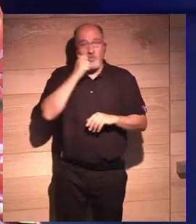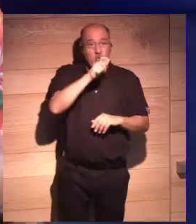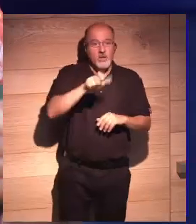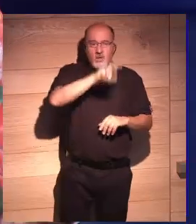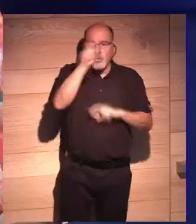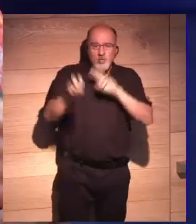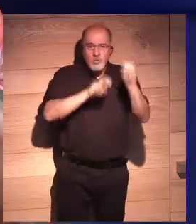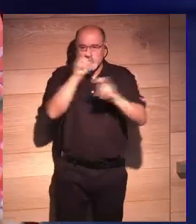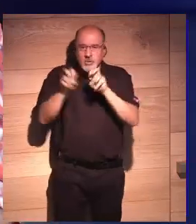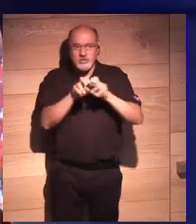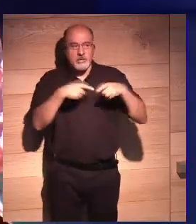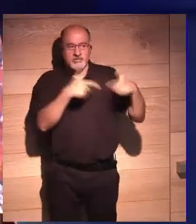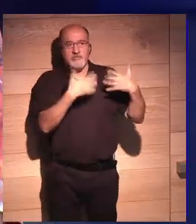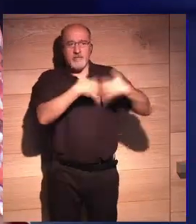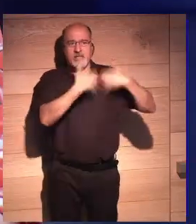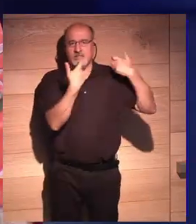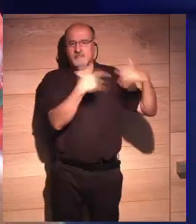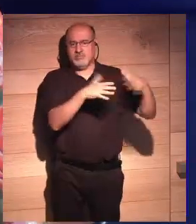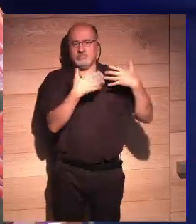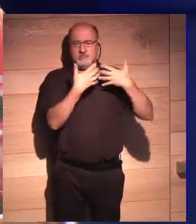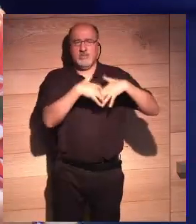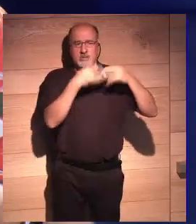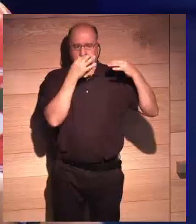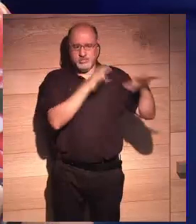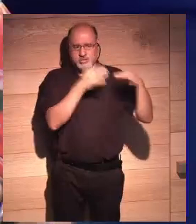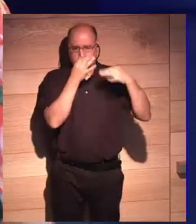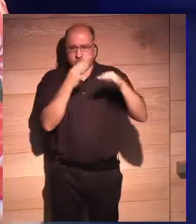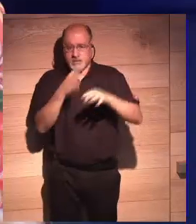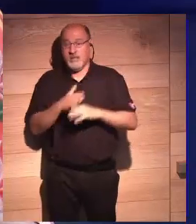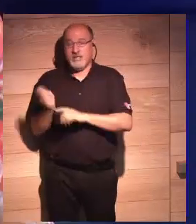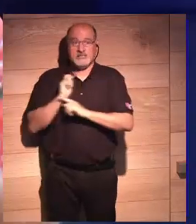us to have more leisure time. We are always looking for things